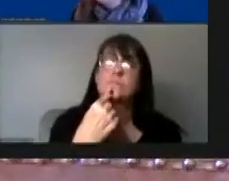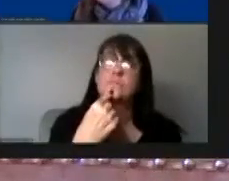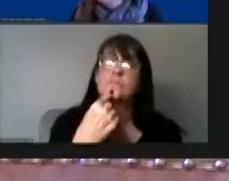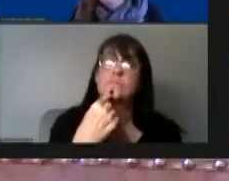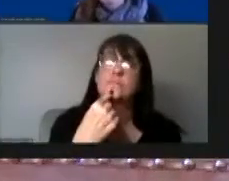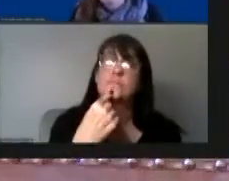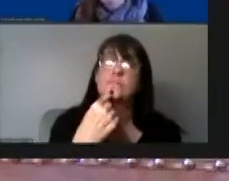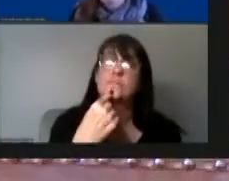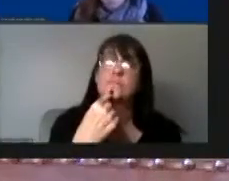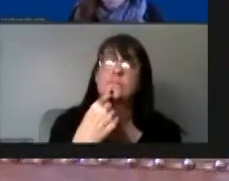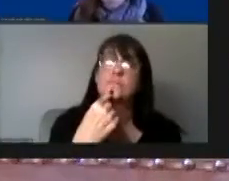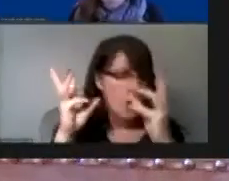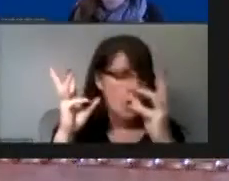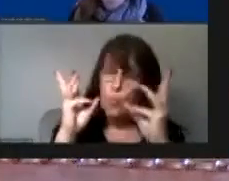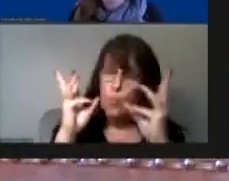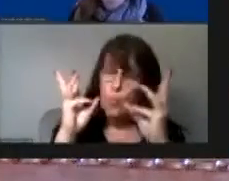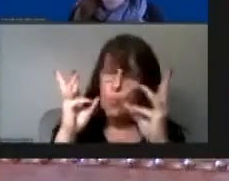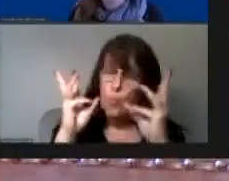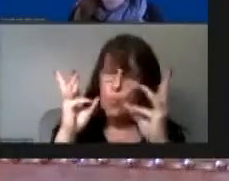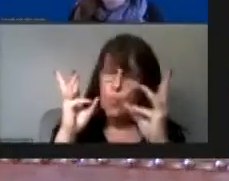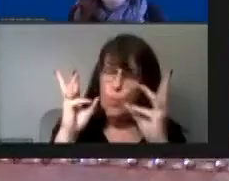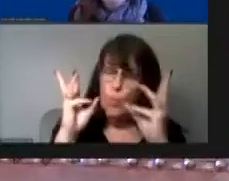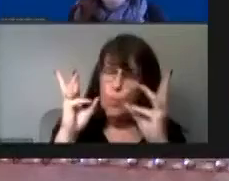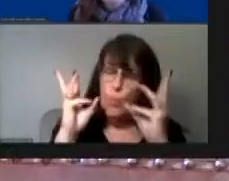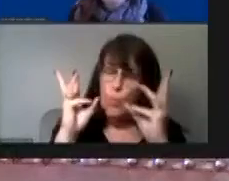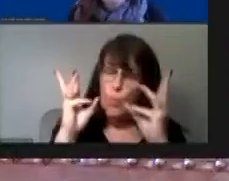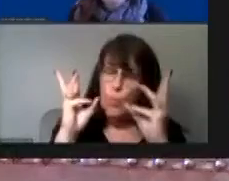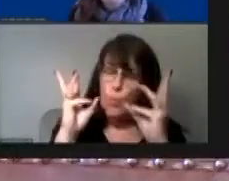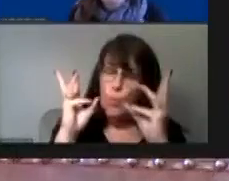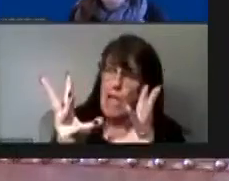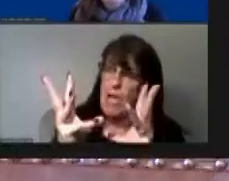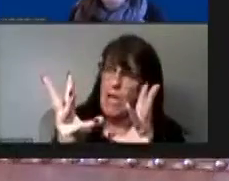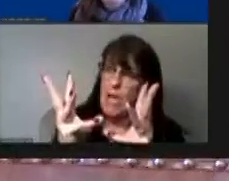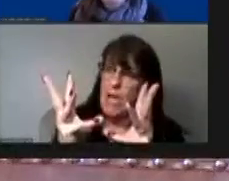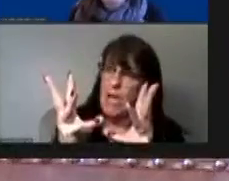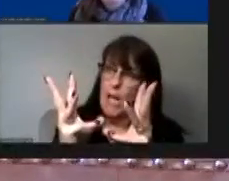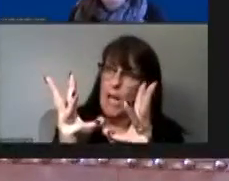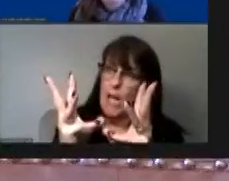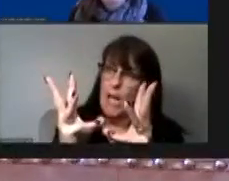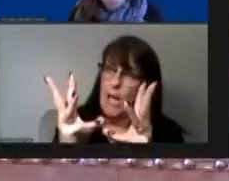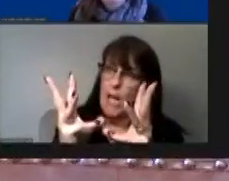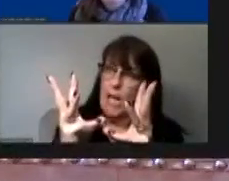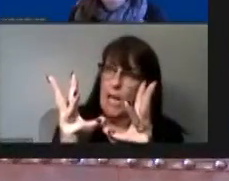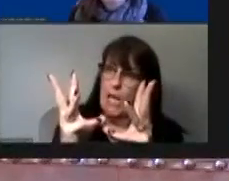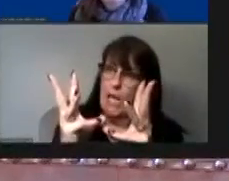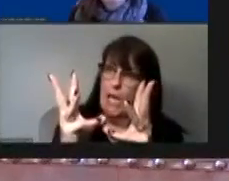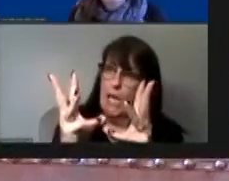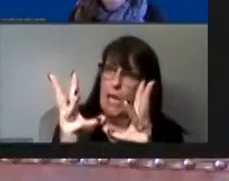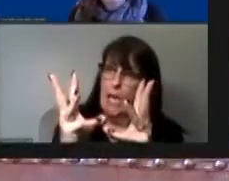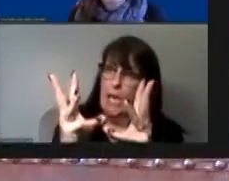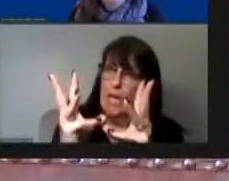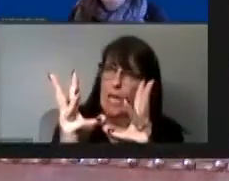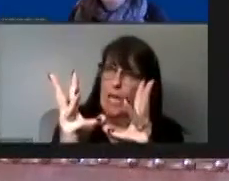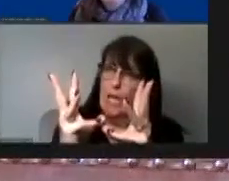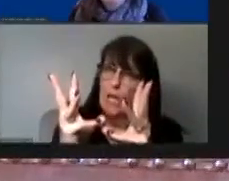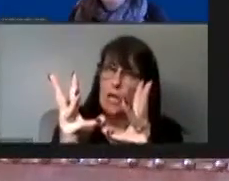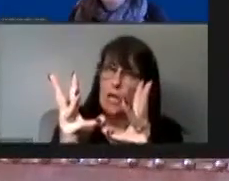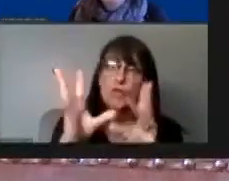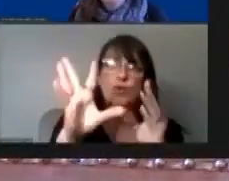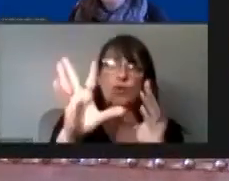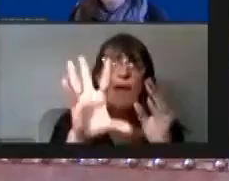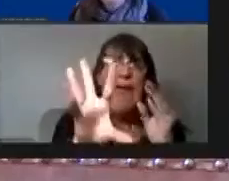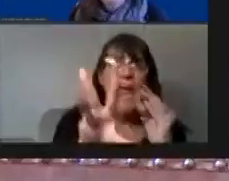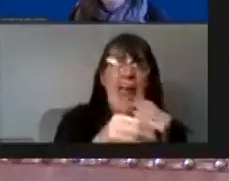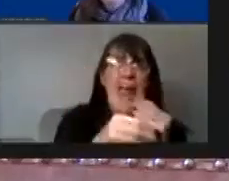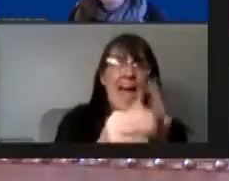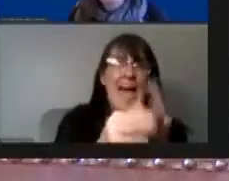way that you could put your meeting, have the papers out there so we can find out when the meetings, because once I leave, I can't find